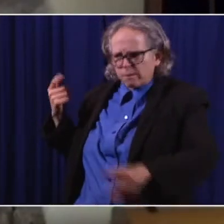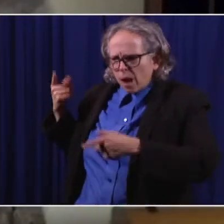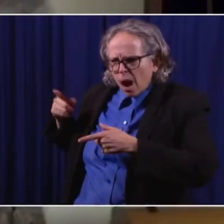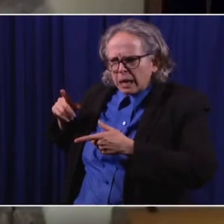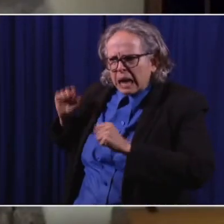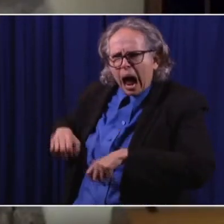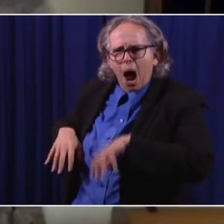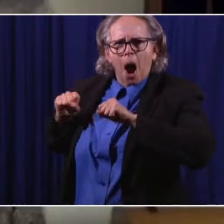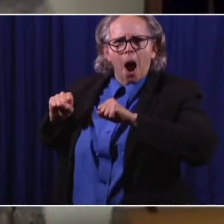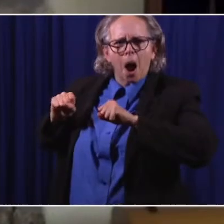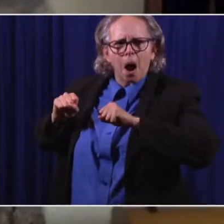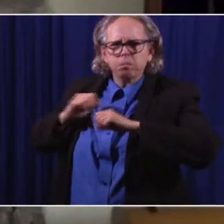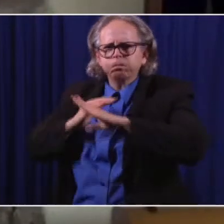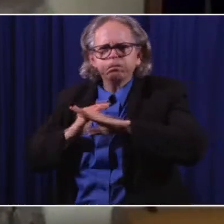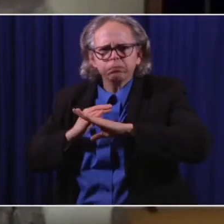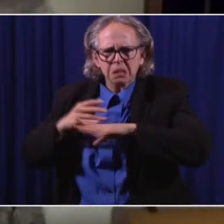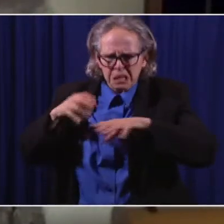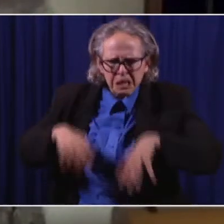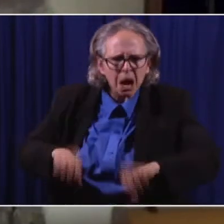If you look at the tools,